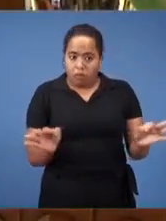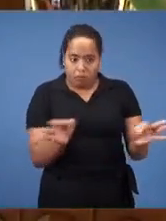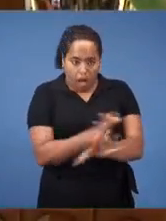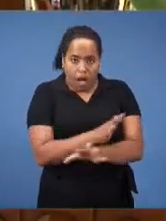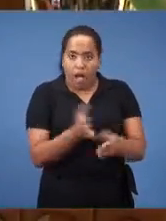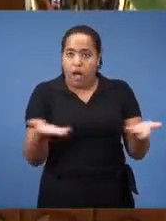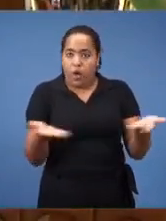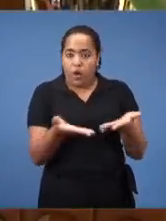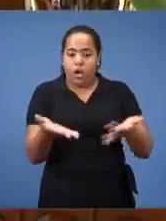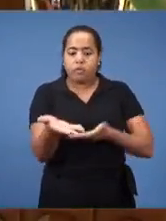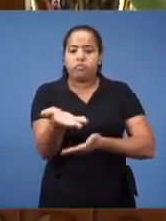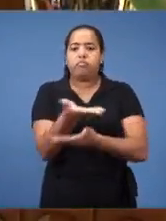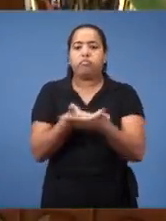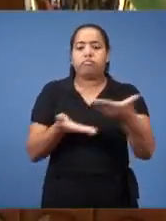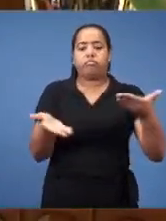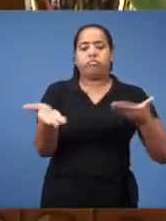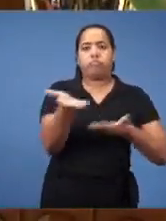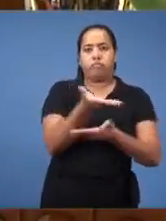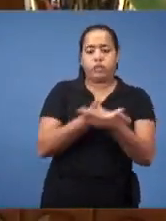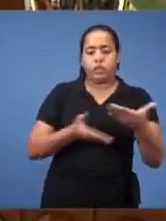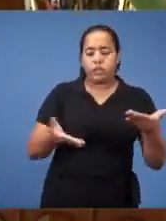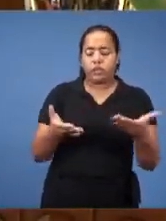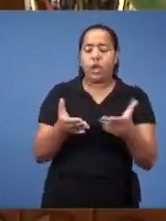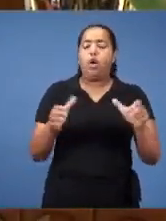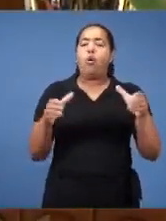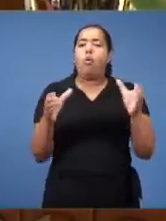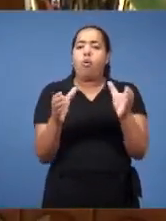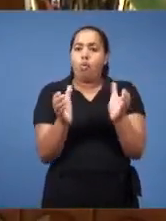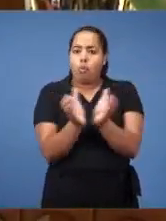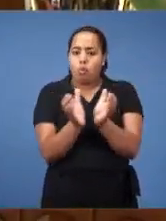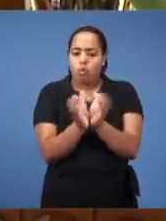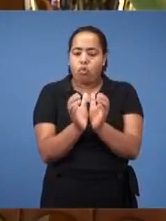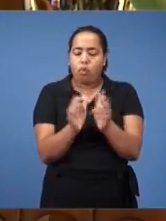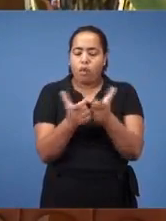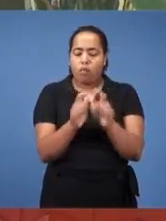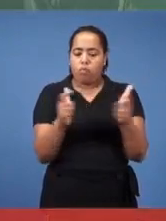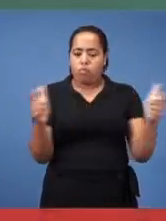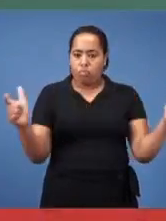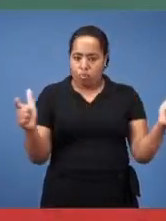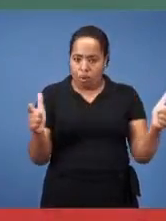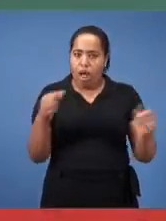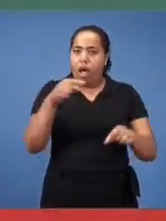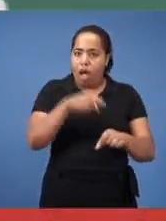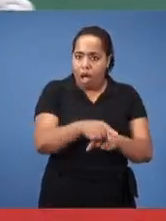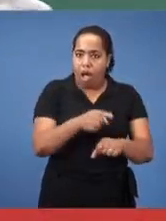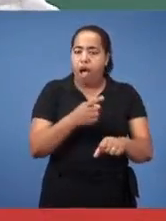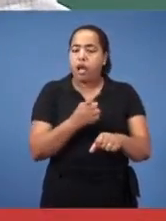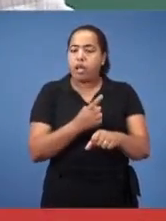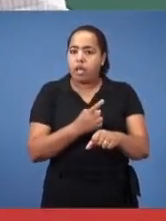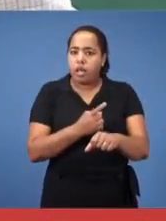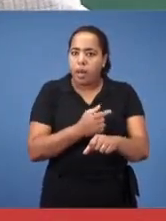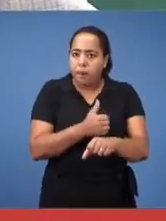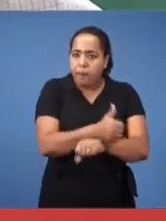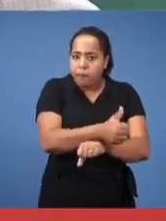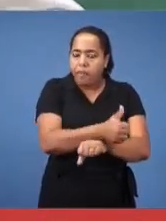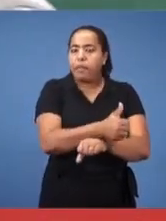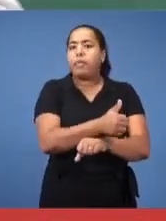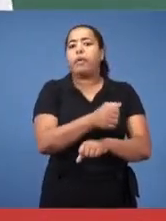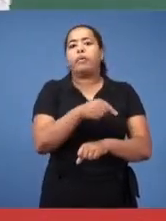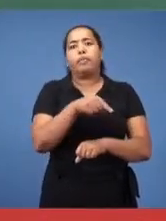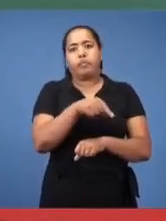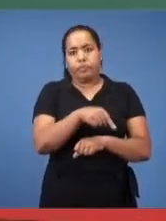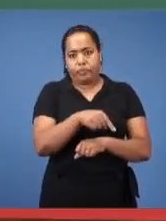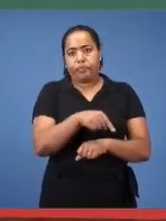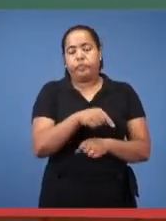of Revelation. So now we are going to interact. Have a large group here. What first period of